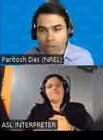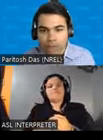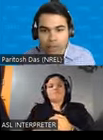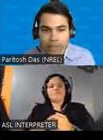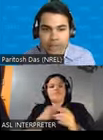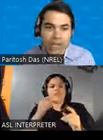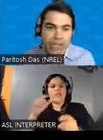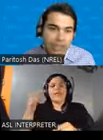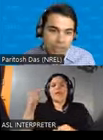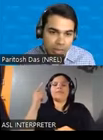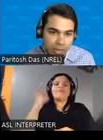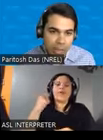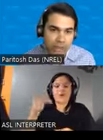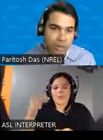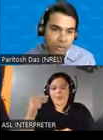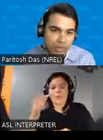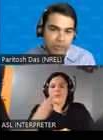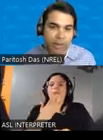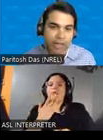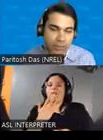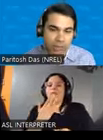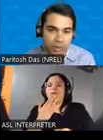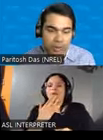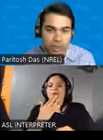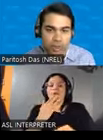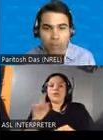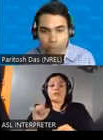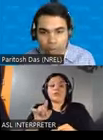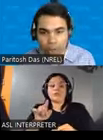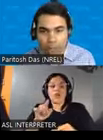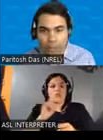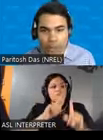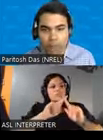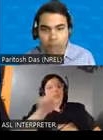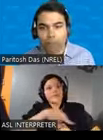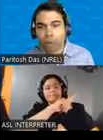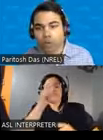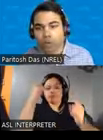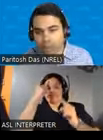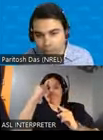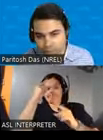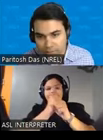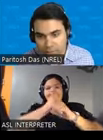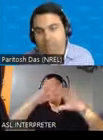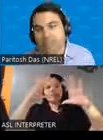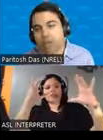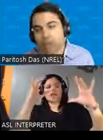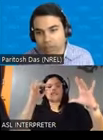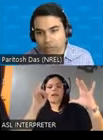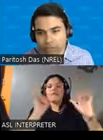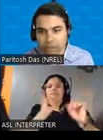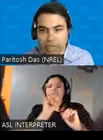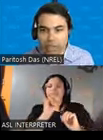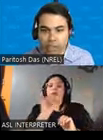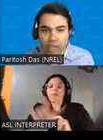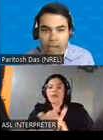color, is higher than the projections from IRP shown in blue, but both projections have a similar rate